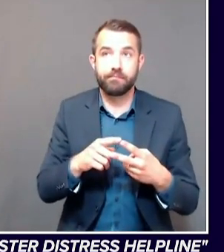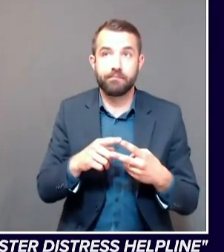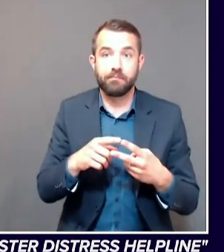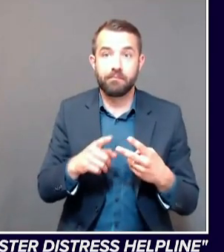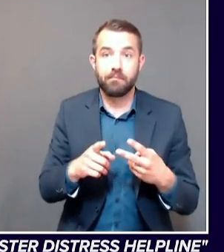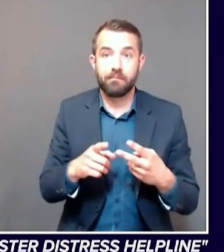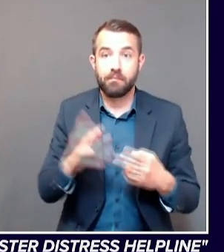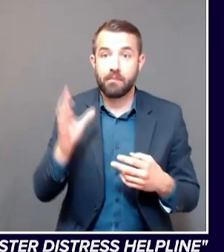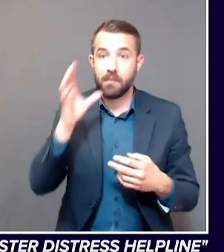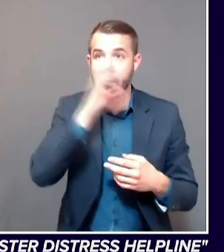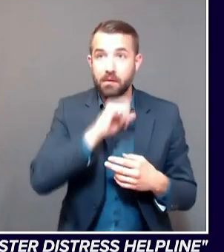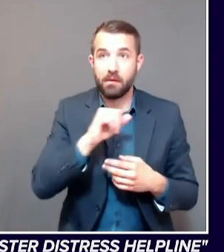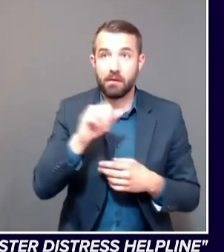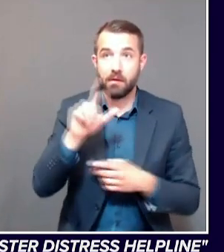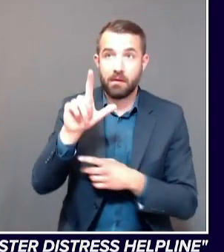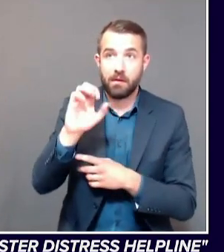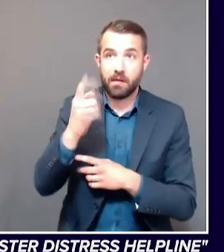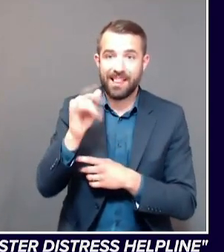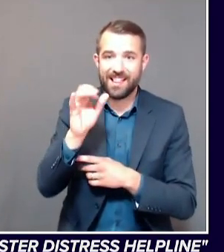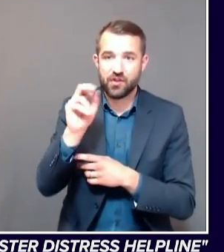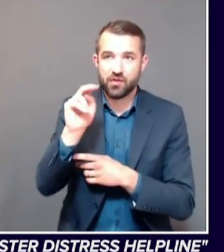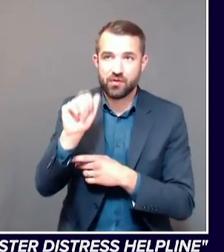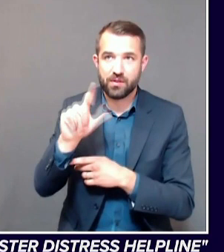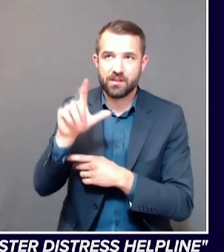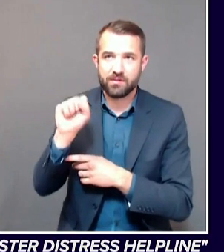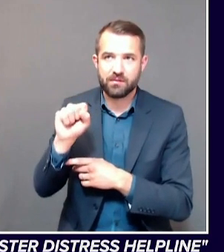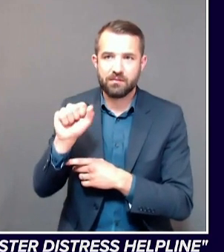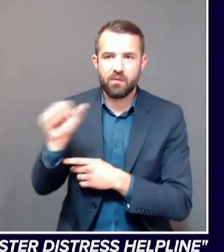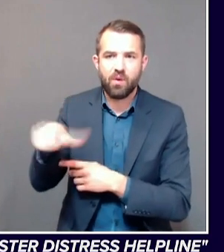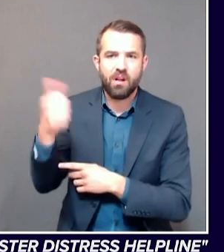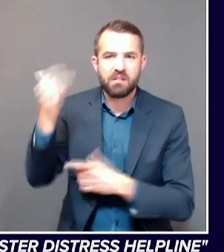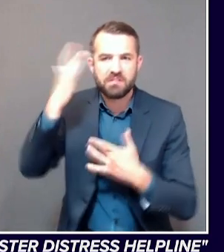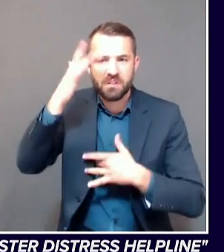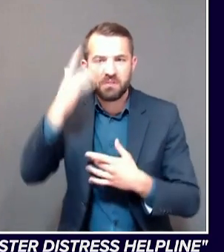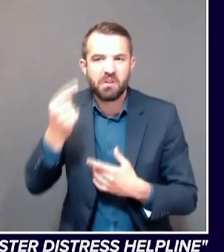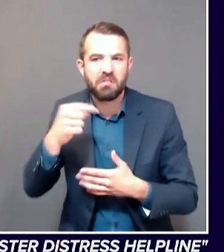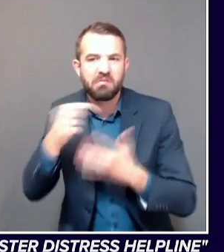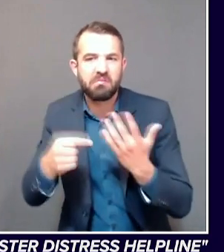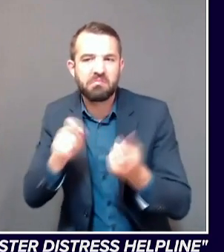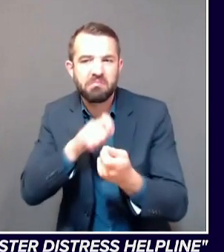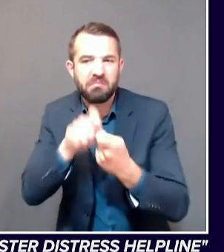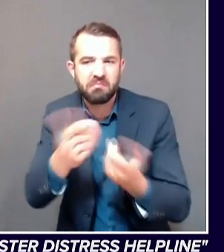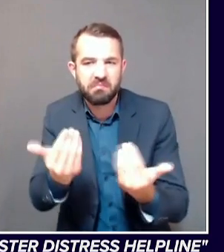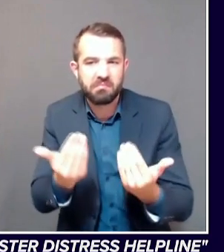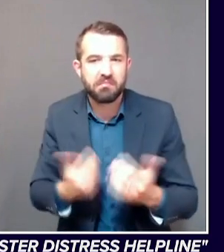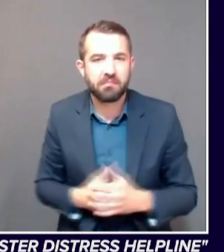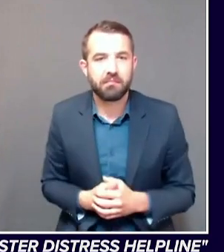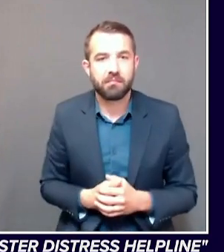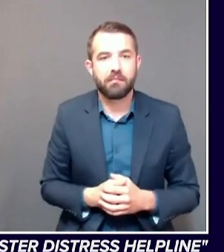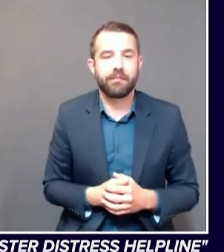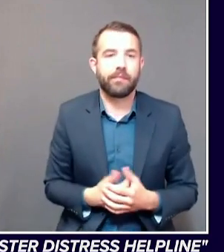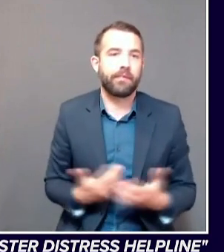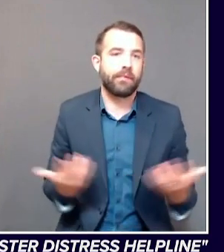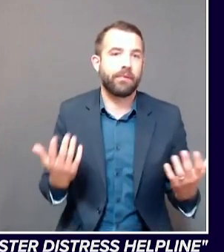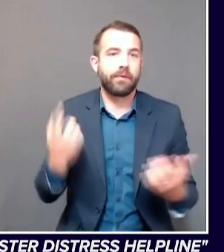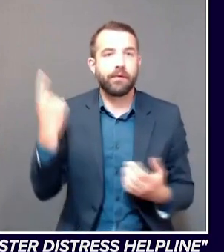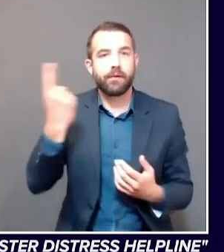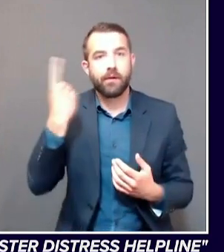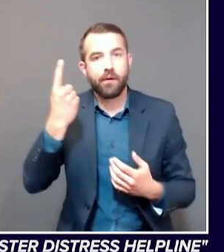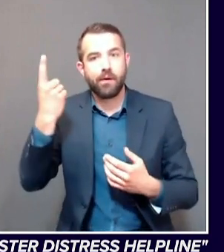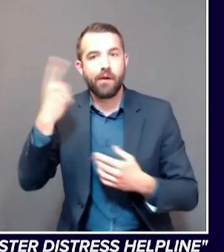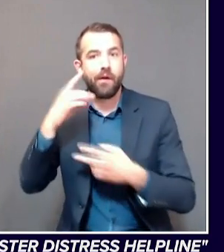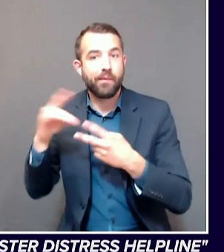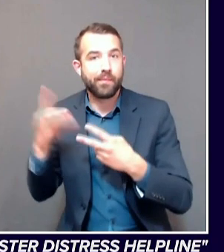or Pontiac's disease? No, so that's one of the hypotheses that we're always looking at. Candidly,